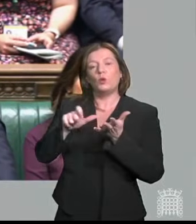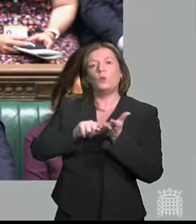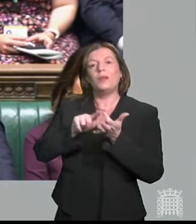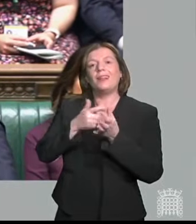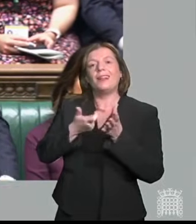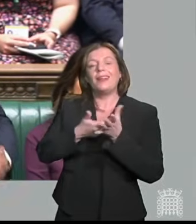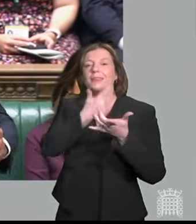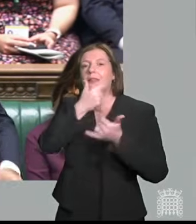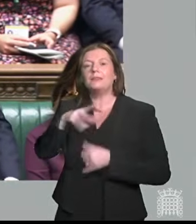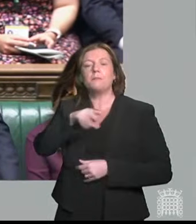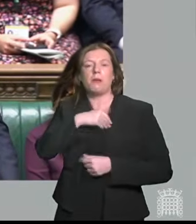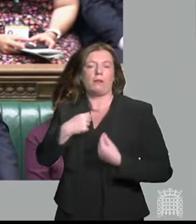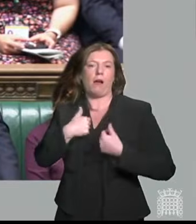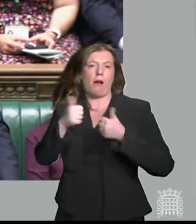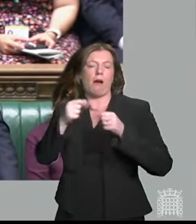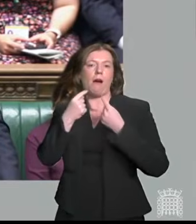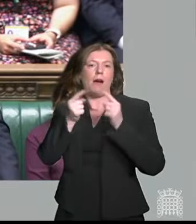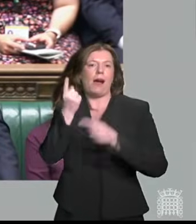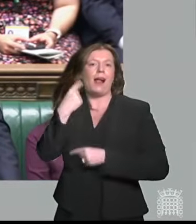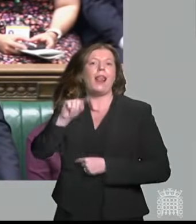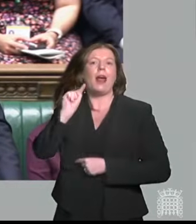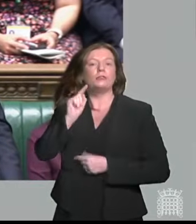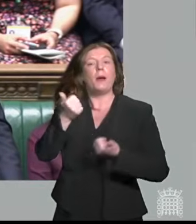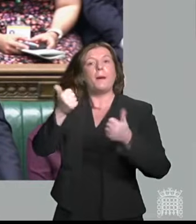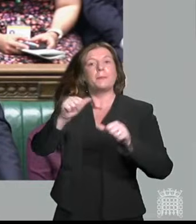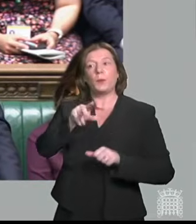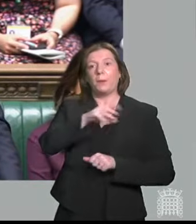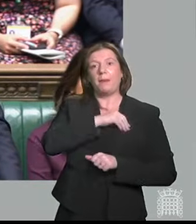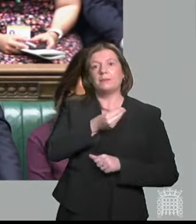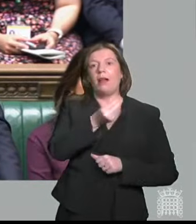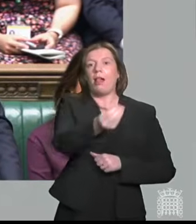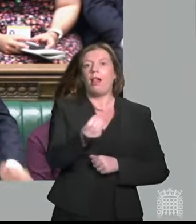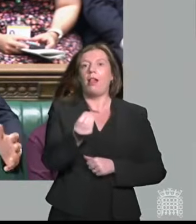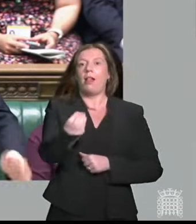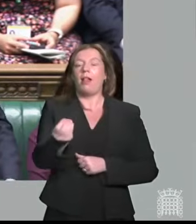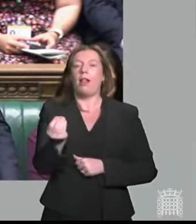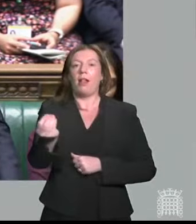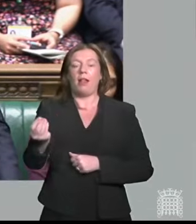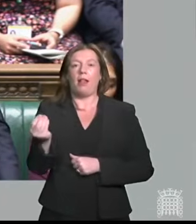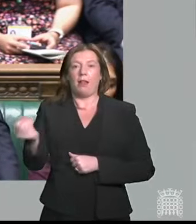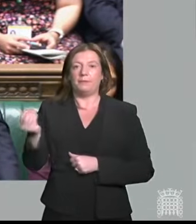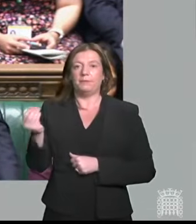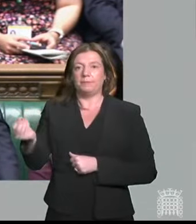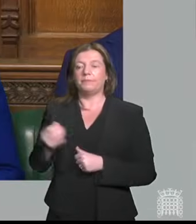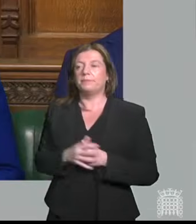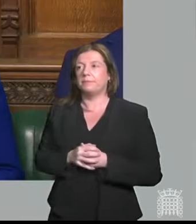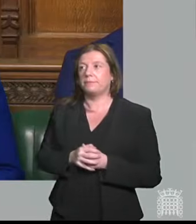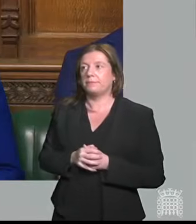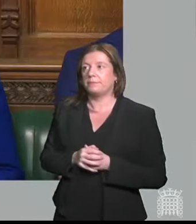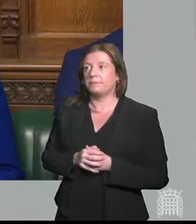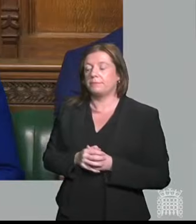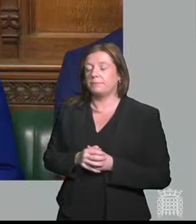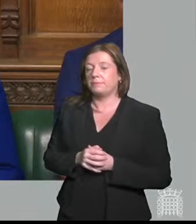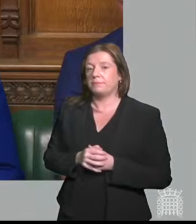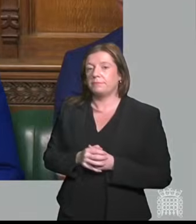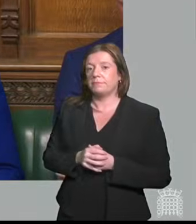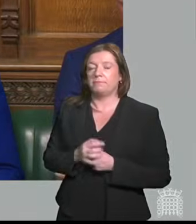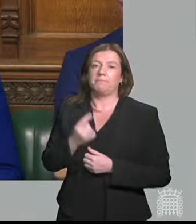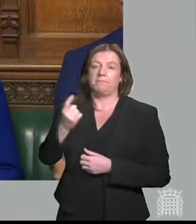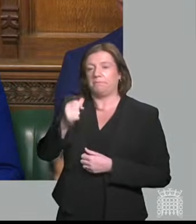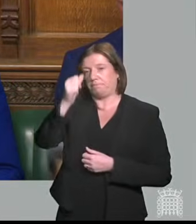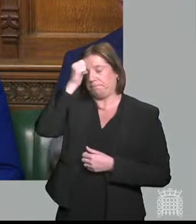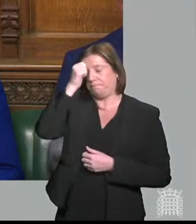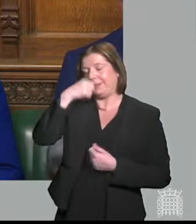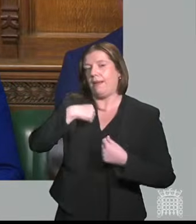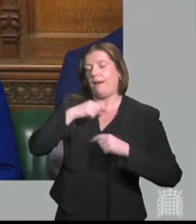medal last year, and it's starting to be received by many people, including the Honourable Lady's constituent. The Honourable Lady will know that I